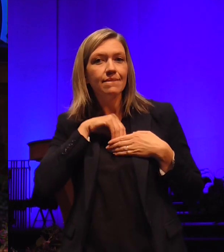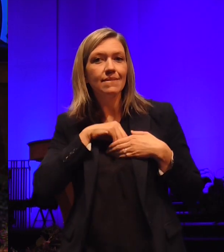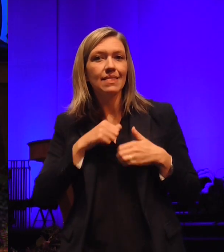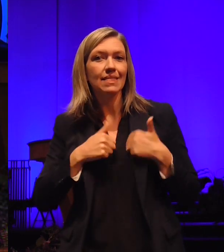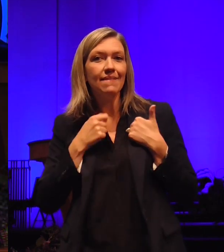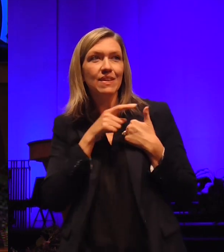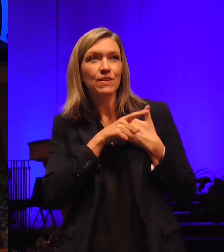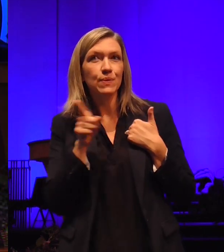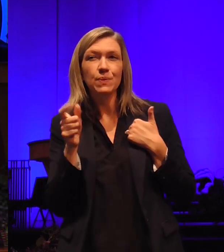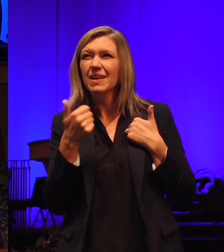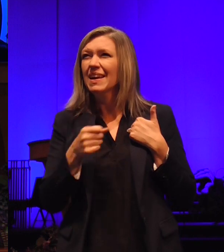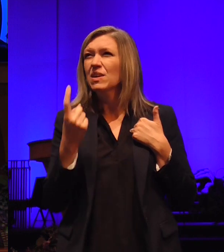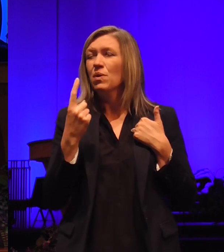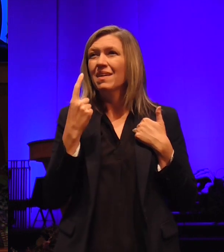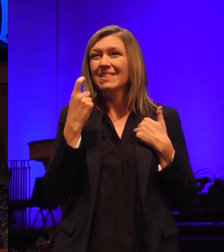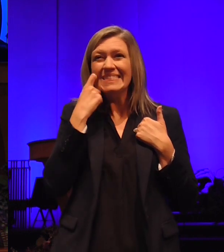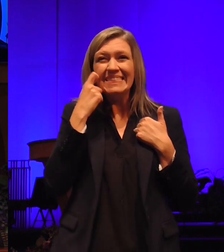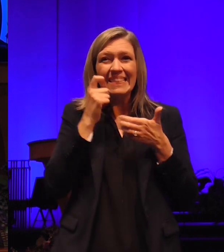anything from just this week?